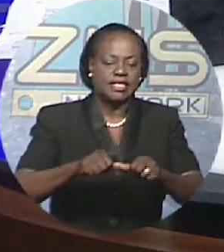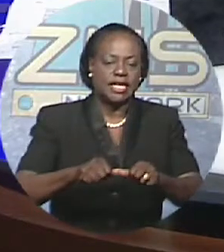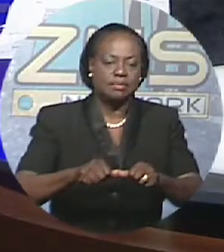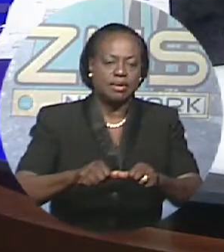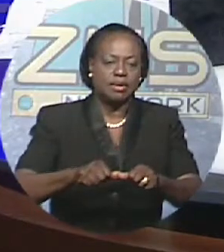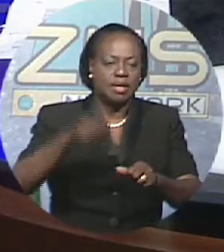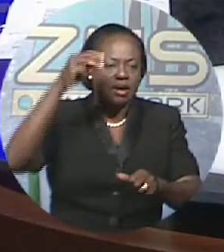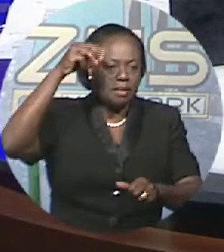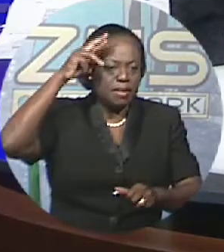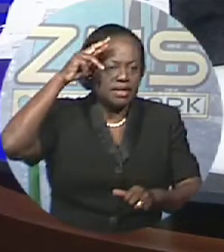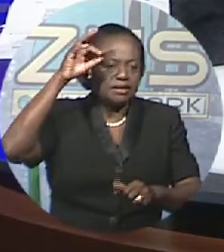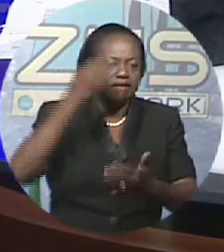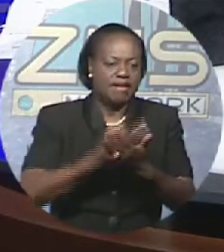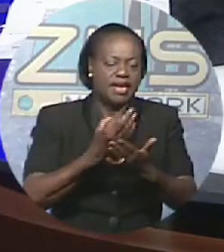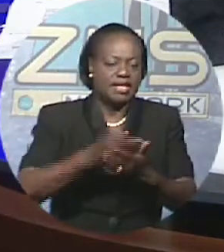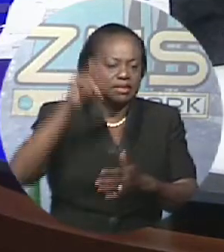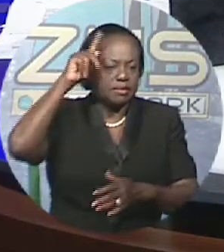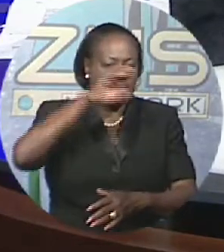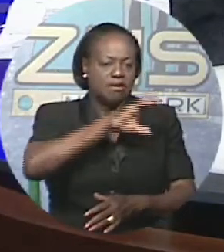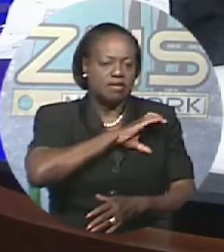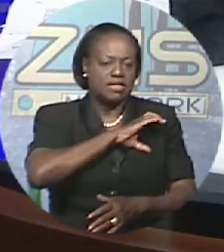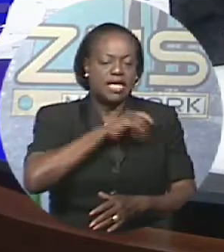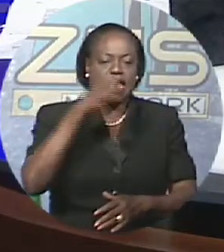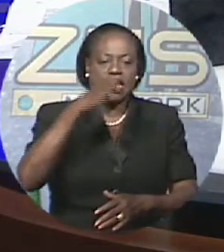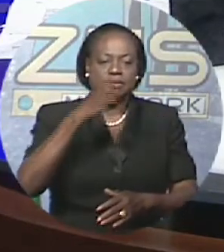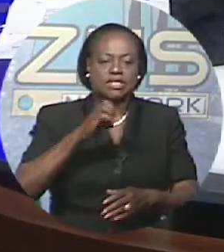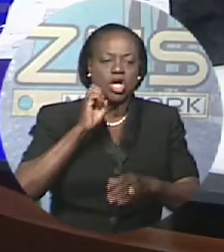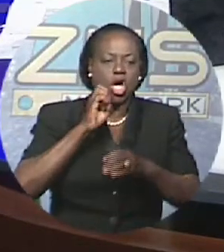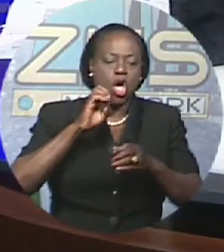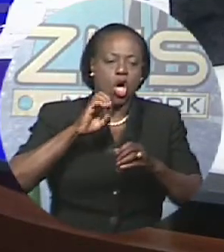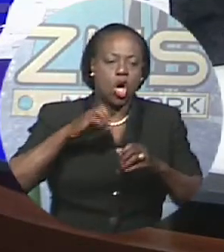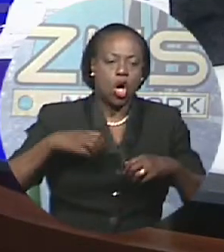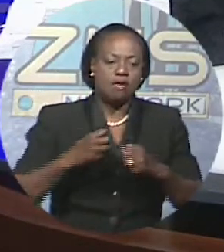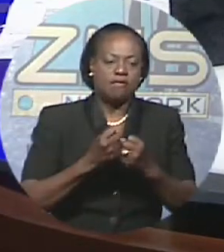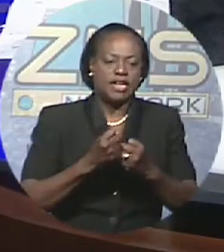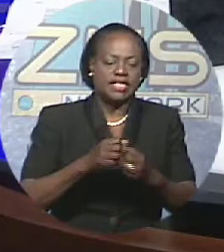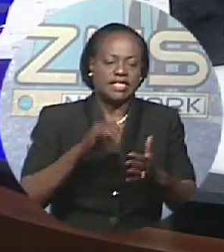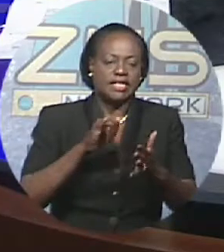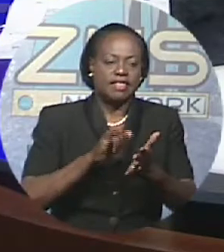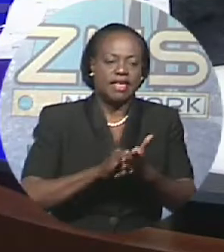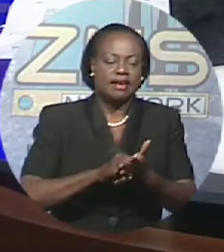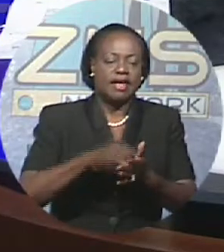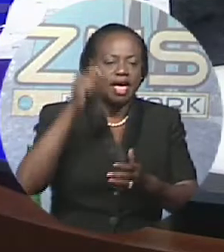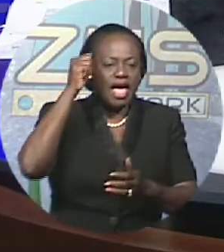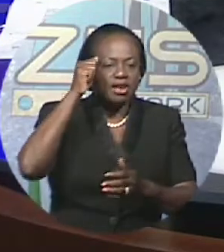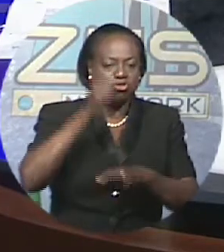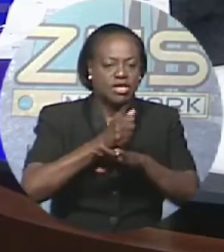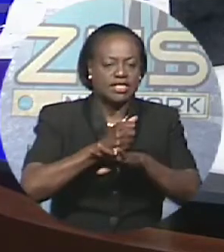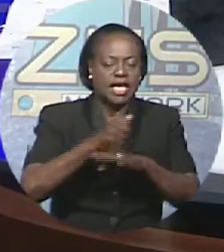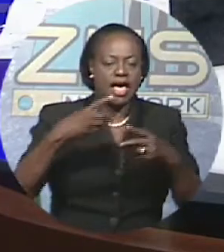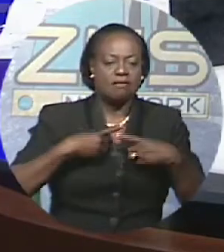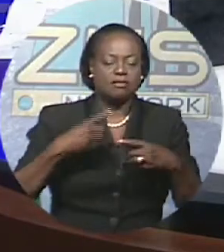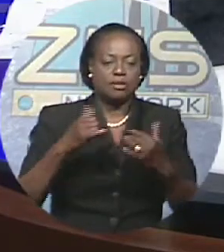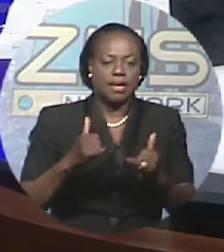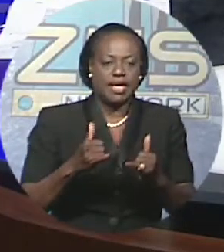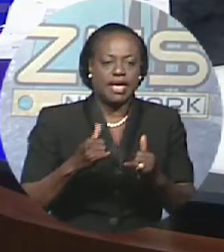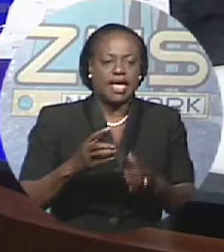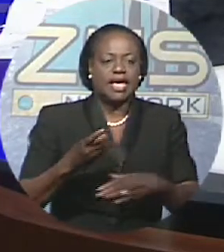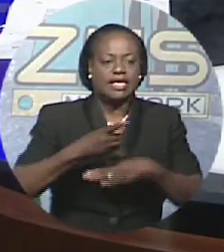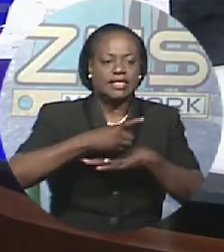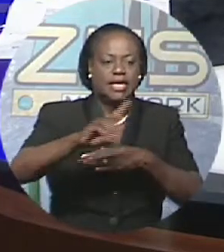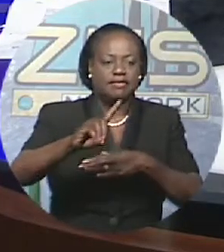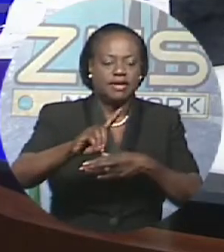The government has made it no secret to significantly invest in the island of Andros. Good evening, everyone. I'm LaDawn Davis. And I'm Chris Saunders. Thank you so much for